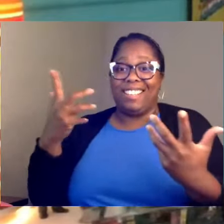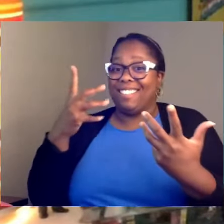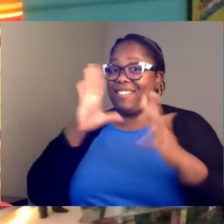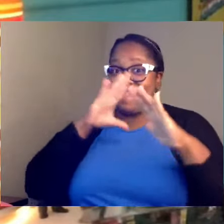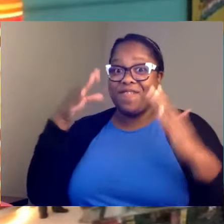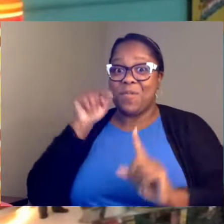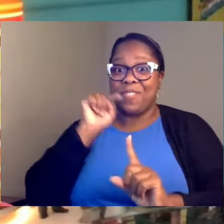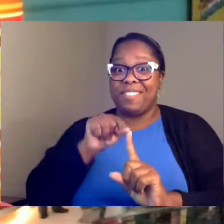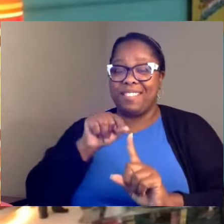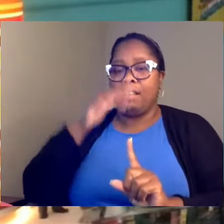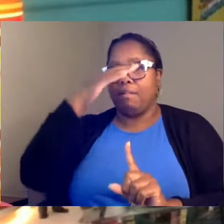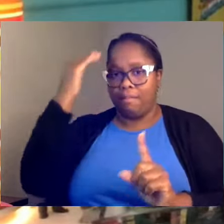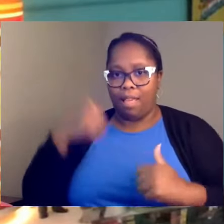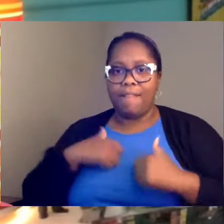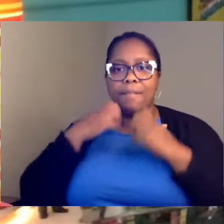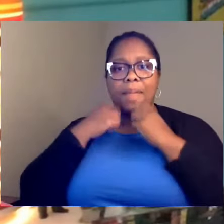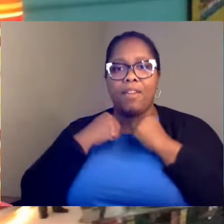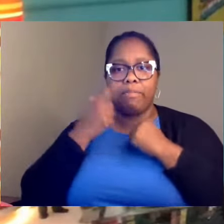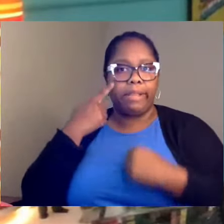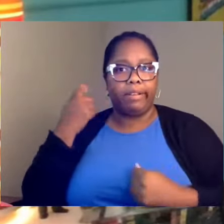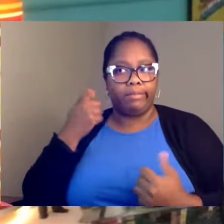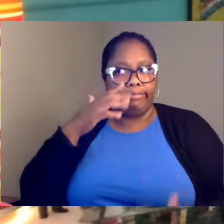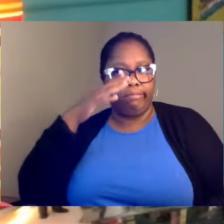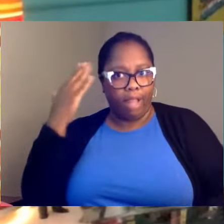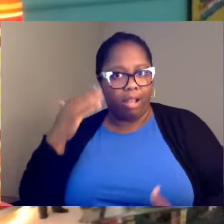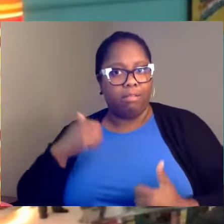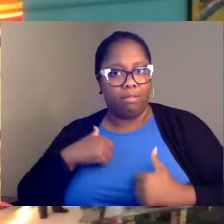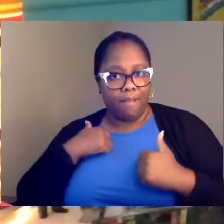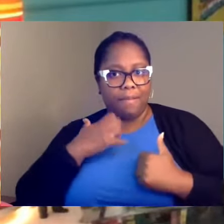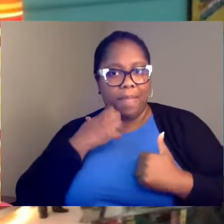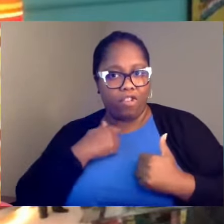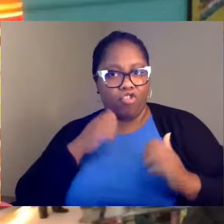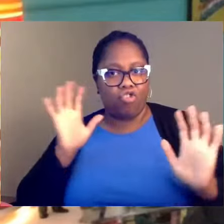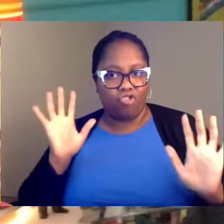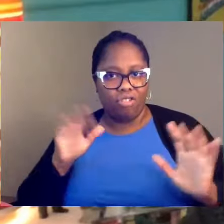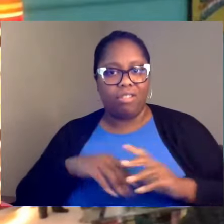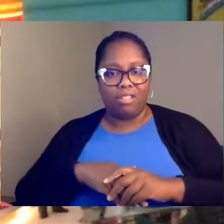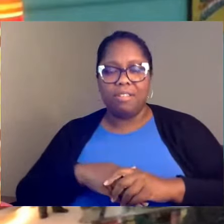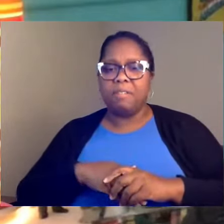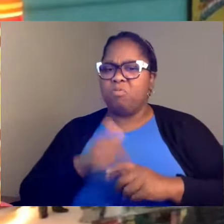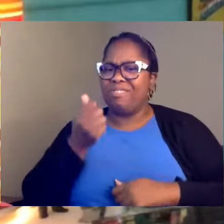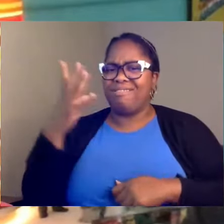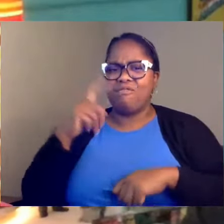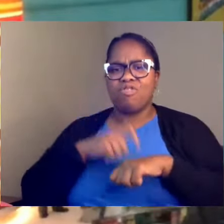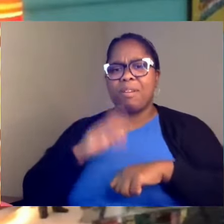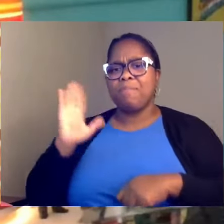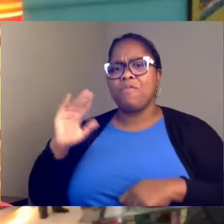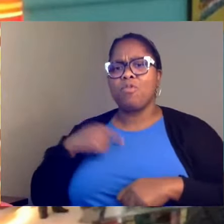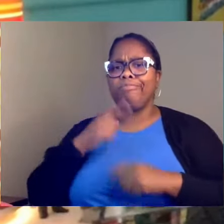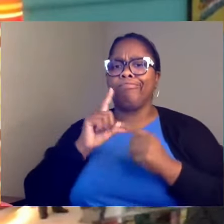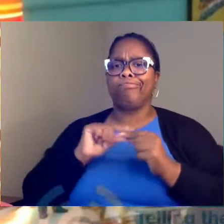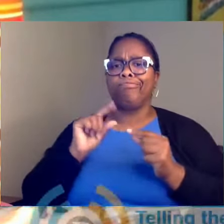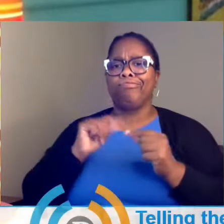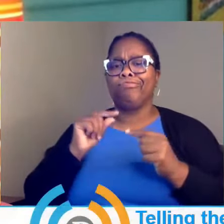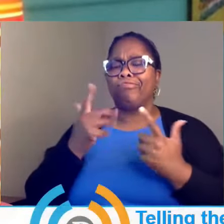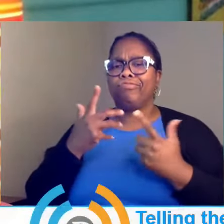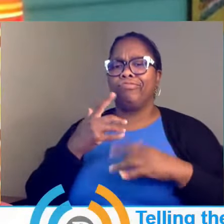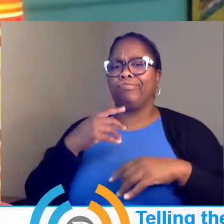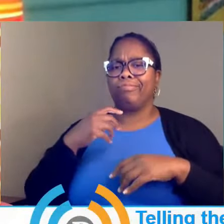because Black Lives Matter, and I've said several times that it's a statistical